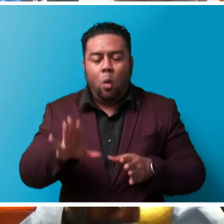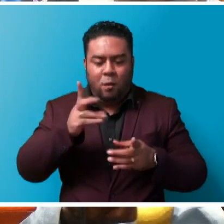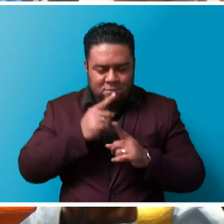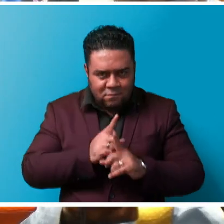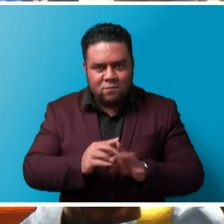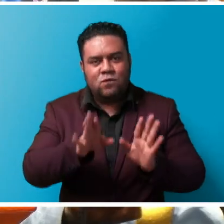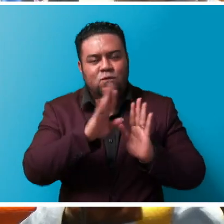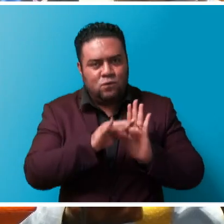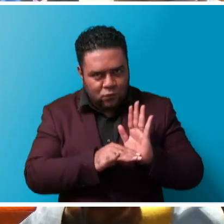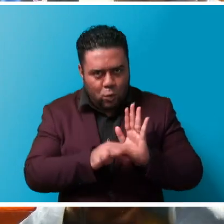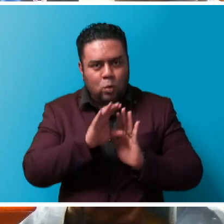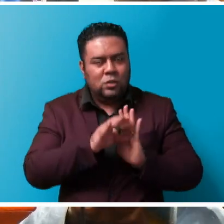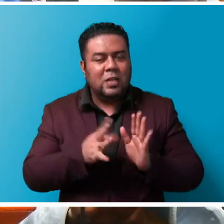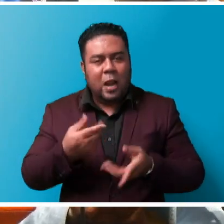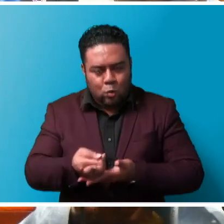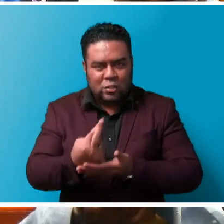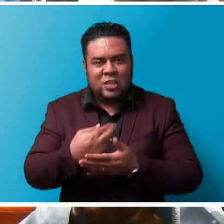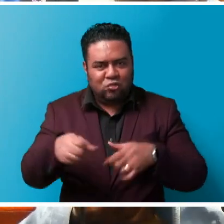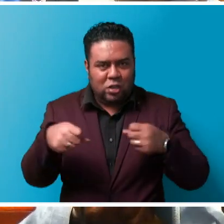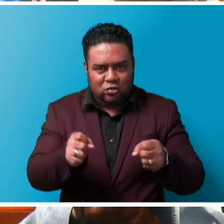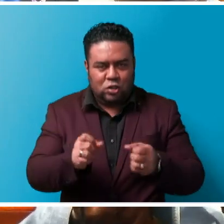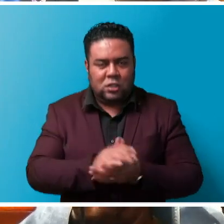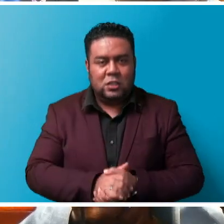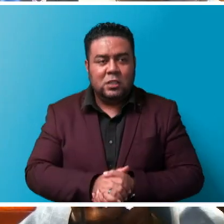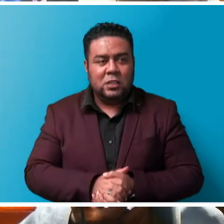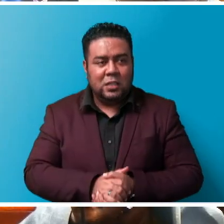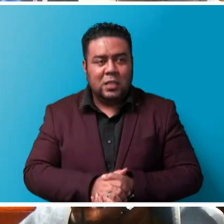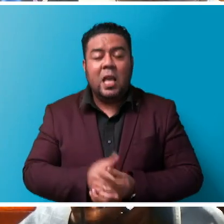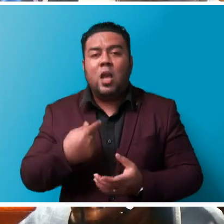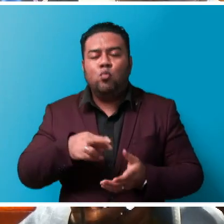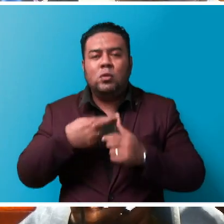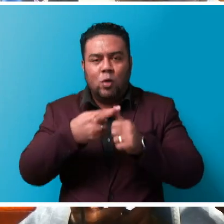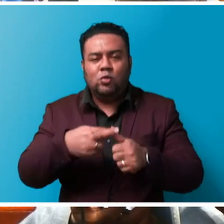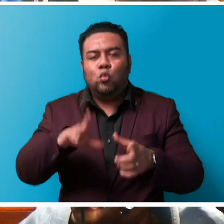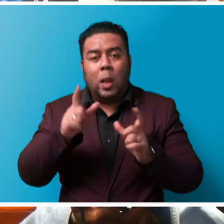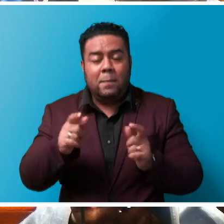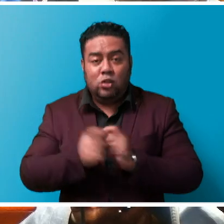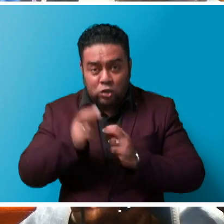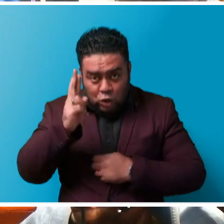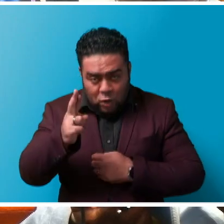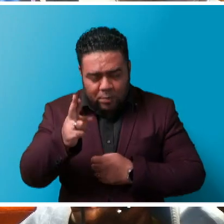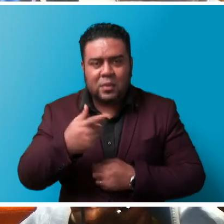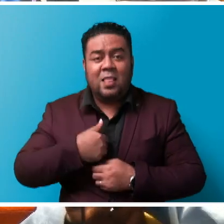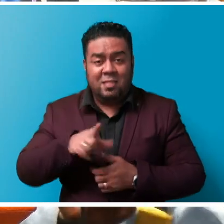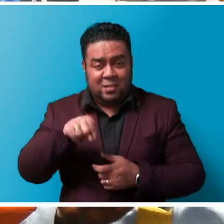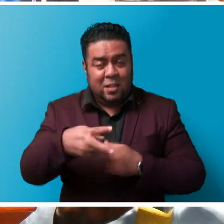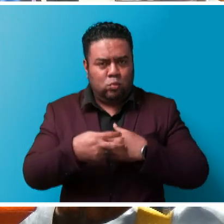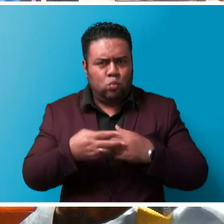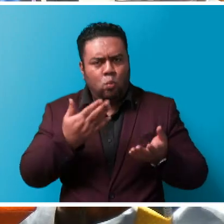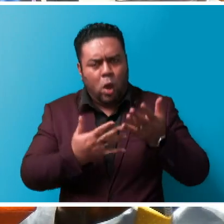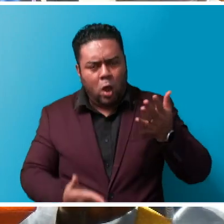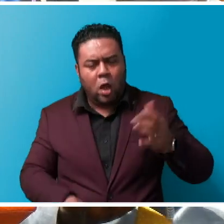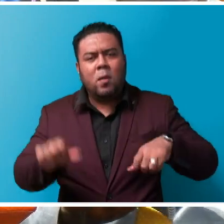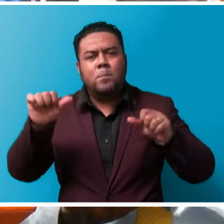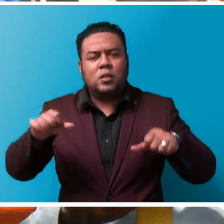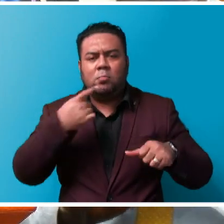course, and our resilience strategy in response to climate change. So, in his address, the President